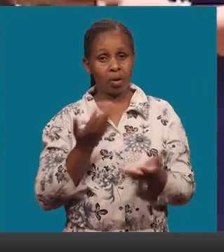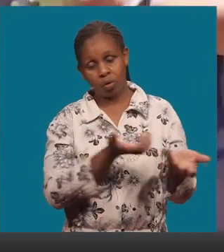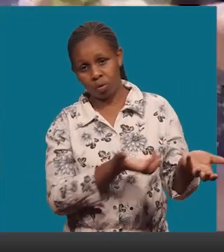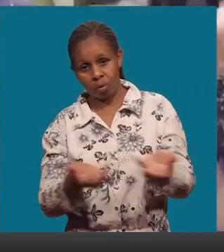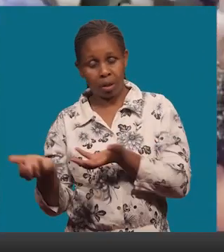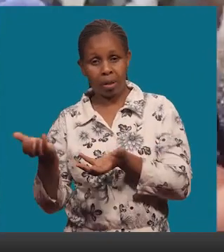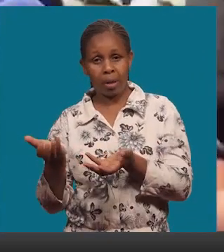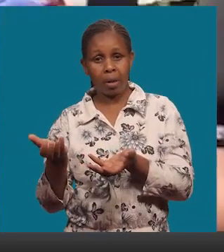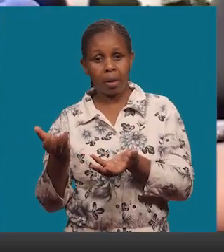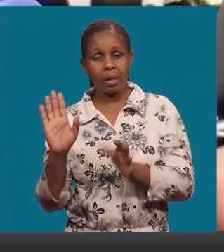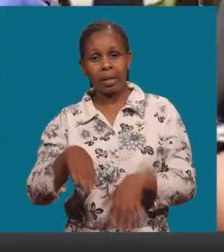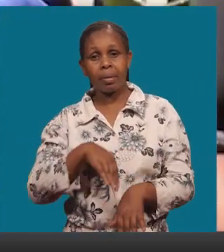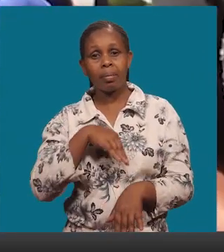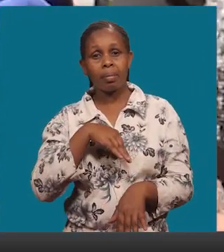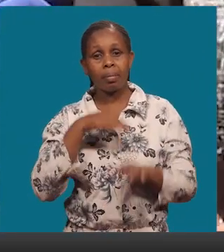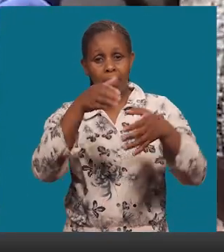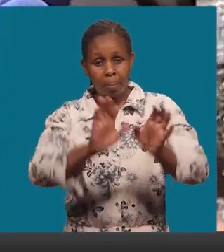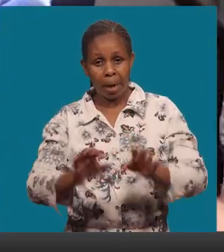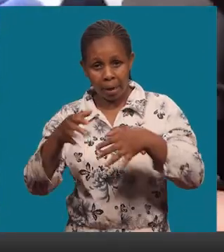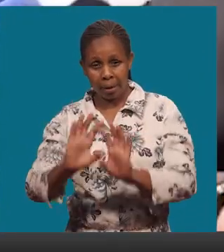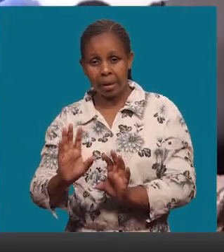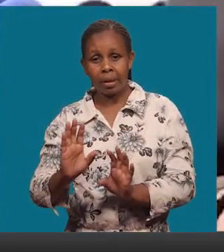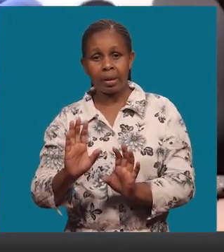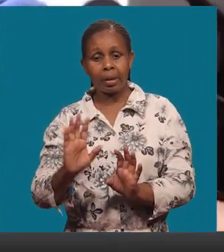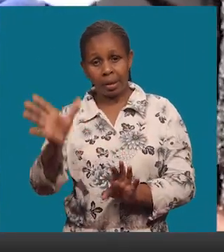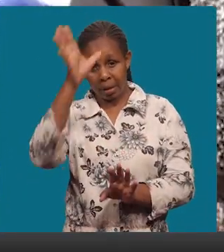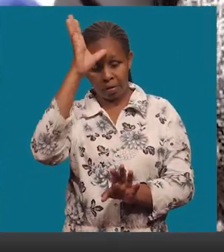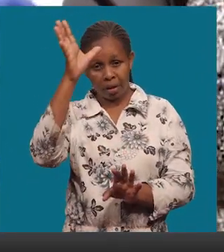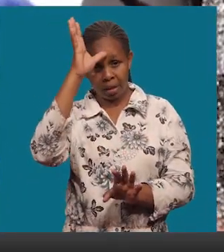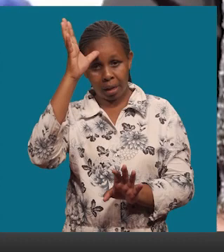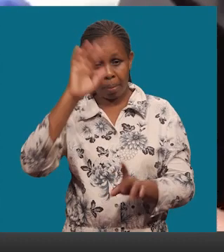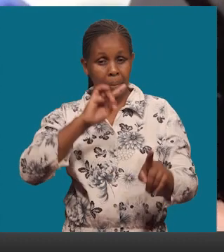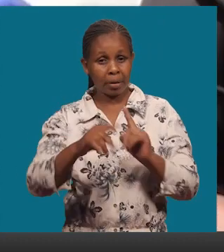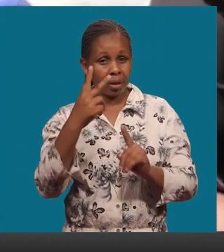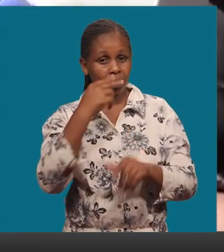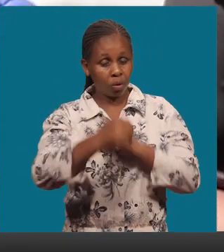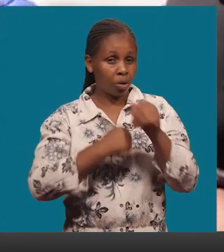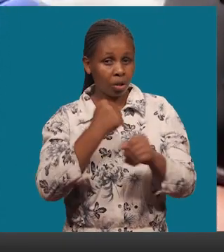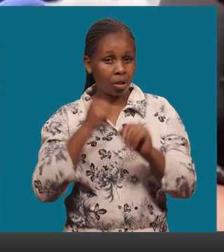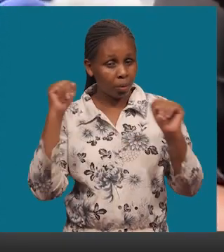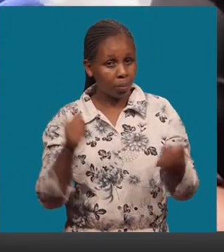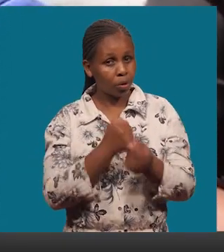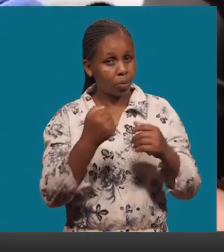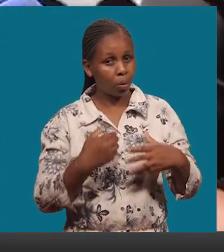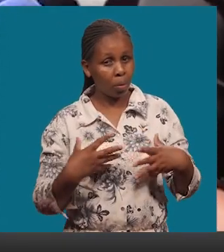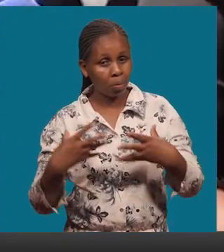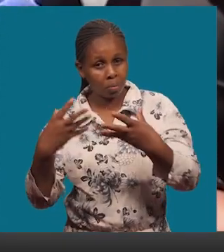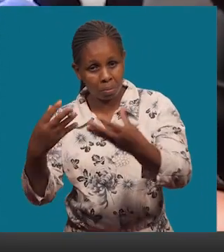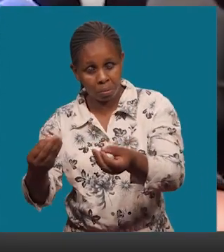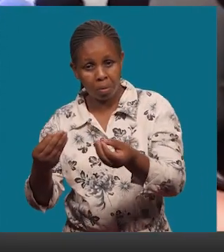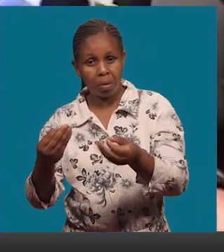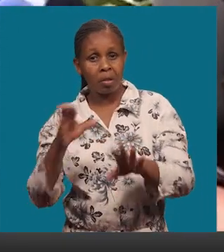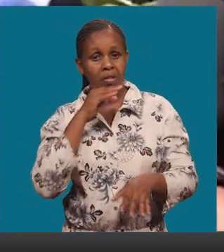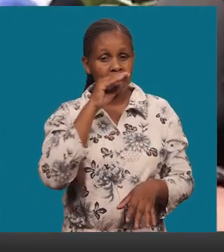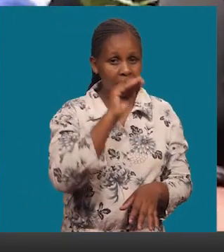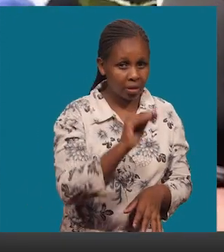bring my children to bury their dad. But my first son has gone to bury his dad, but my two-year-old, because he can't go with anyone, so